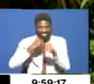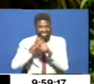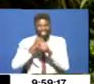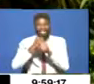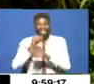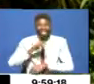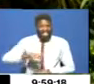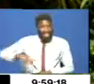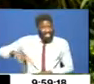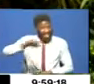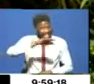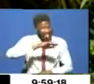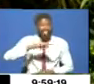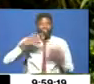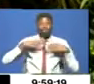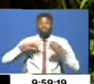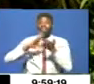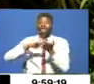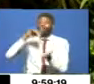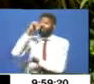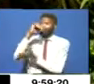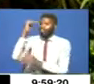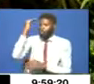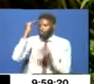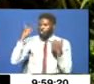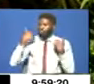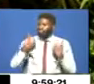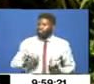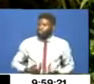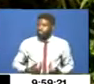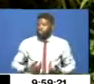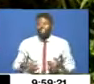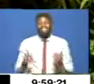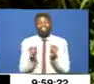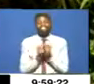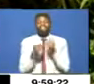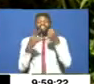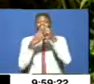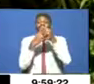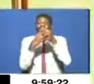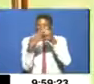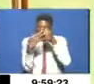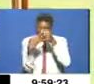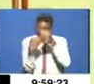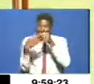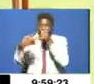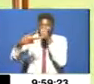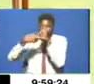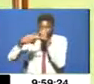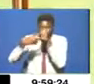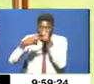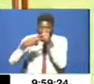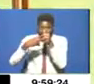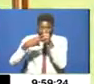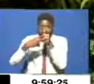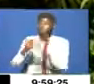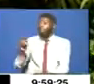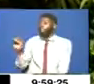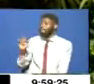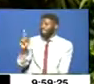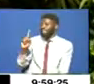me in Trans Nzoia. So in 1980, 2007, the cabinet minister, the